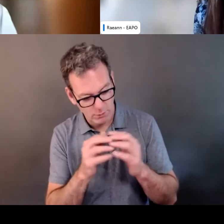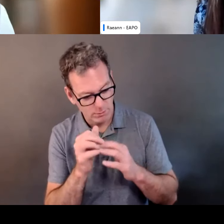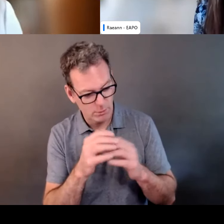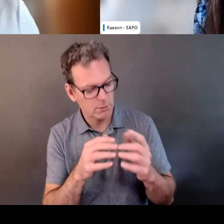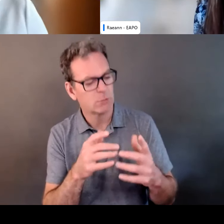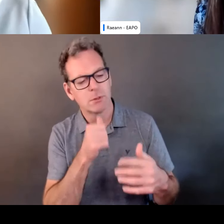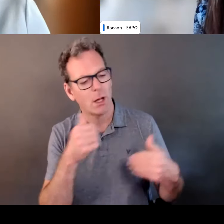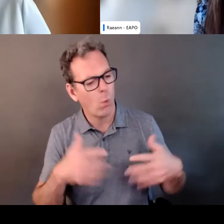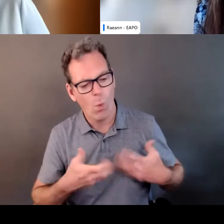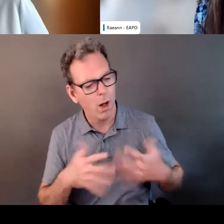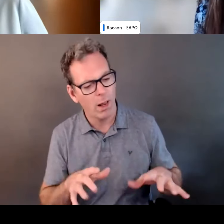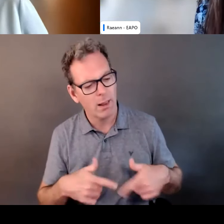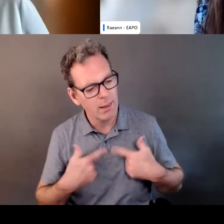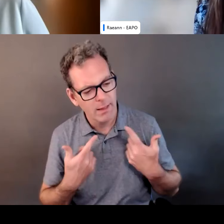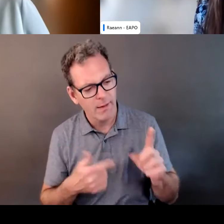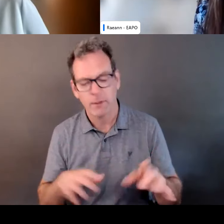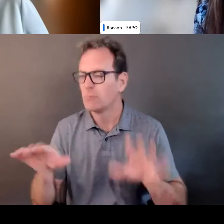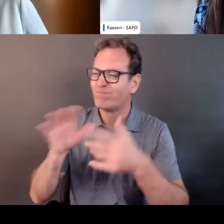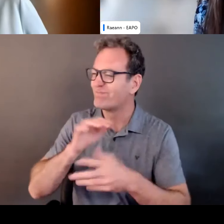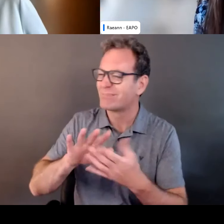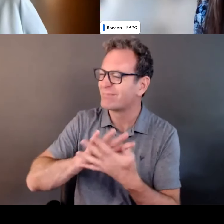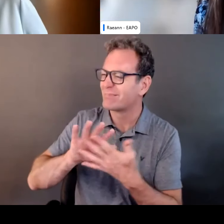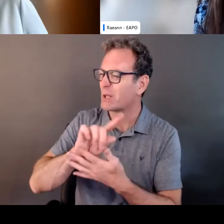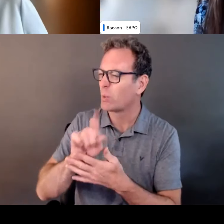in I terms don't of understand suicide. it well enough. Yeah.